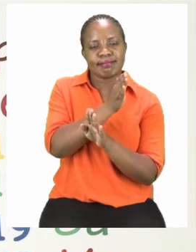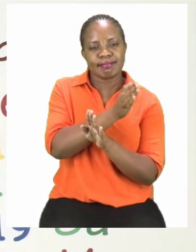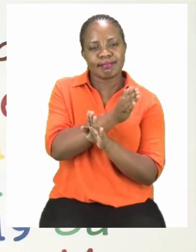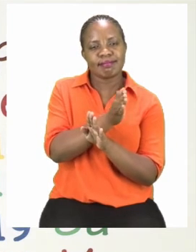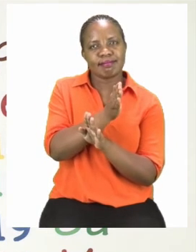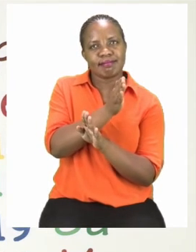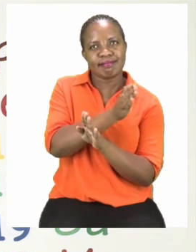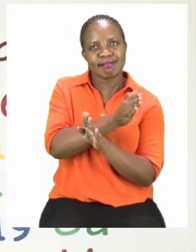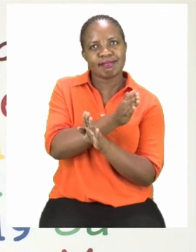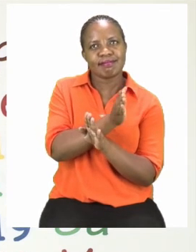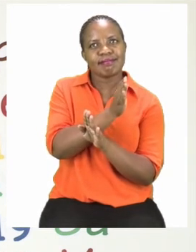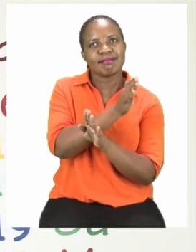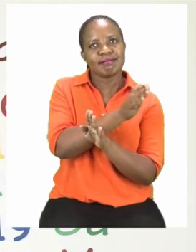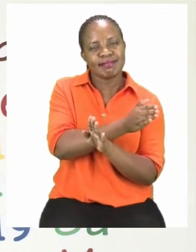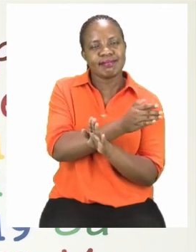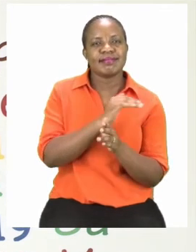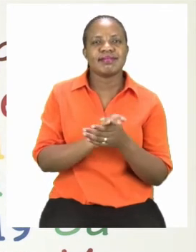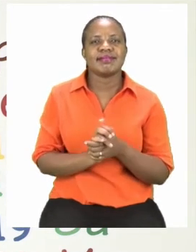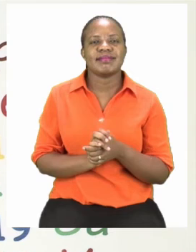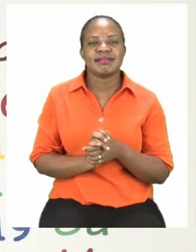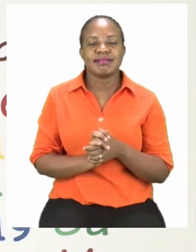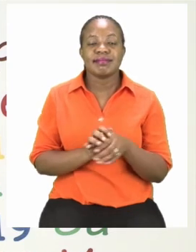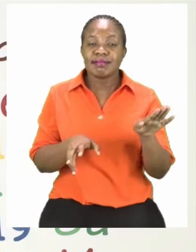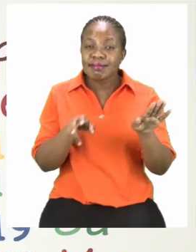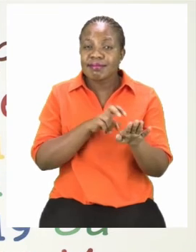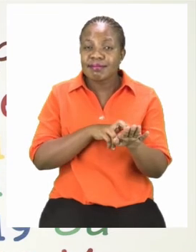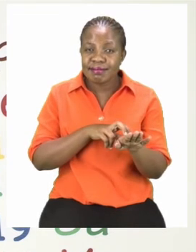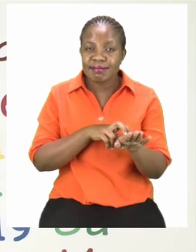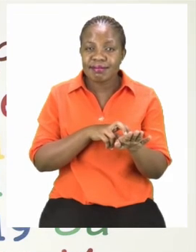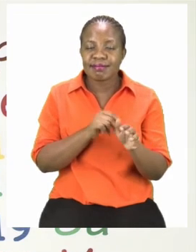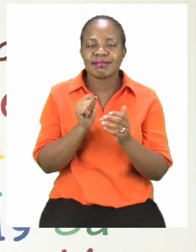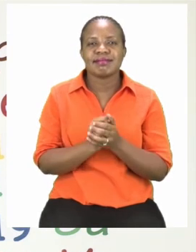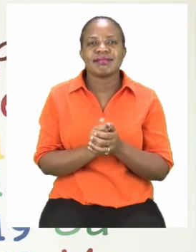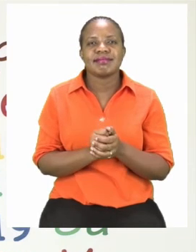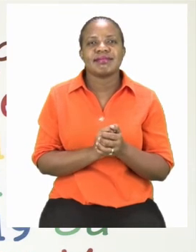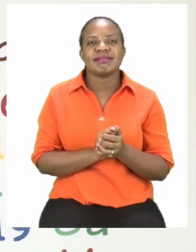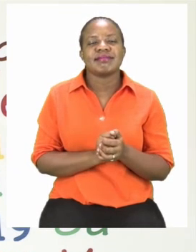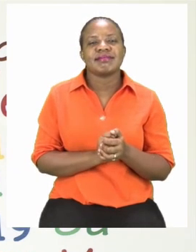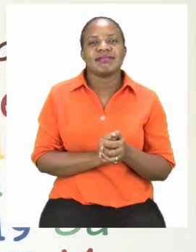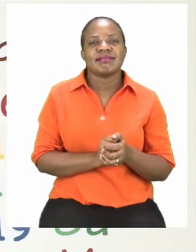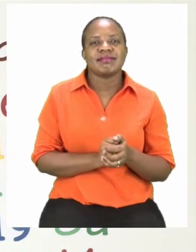about computation and value.